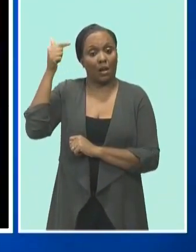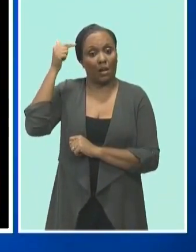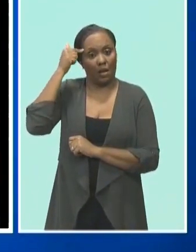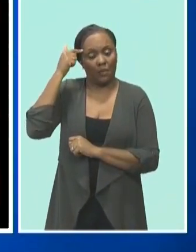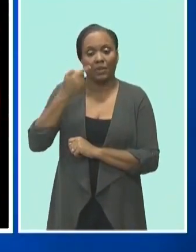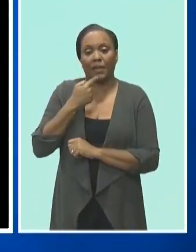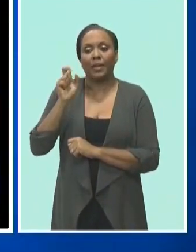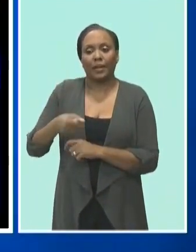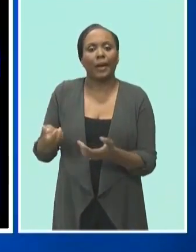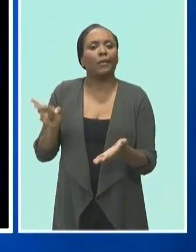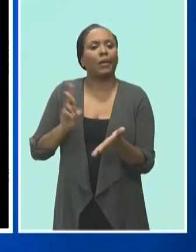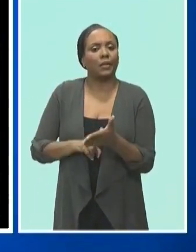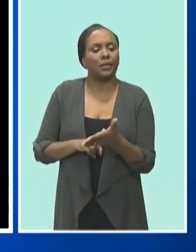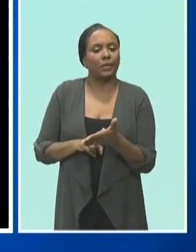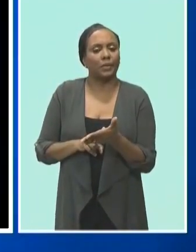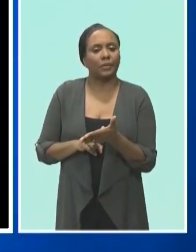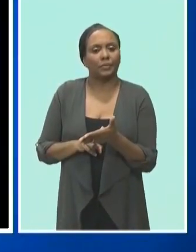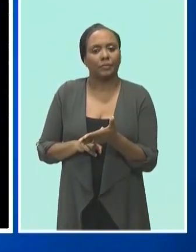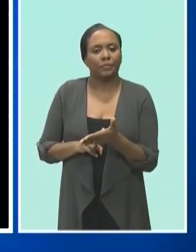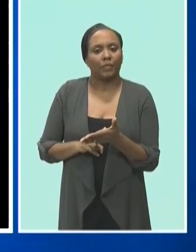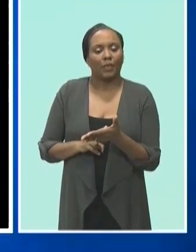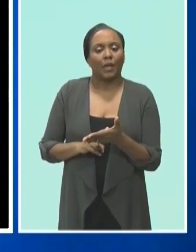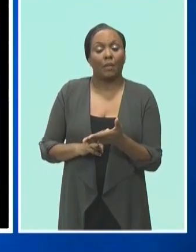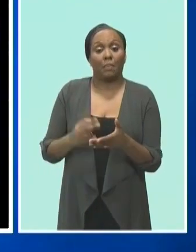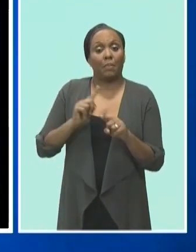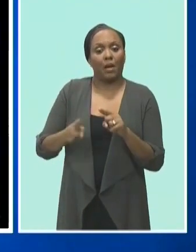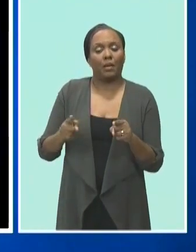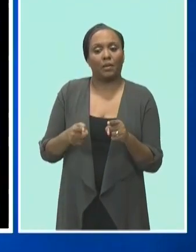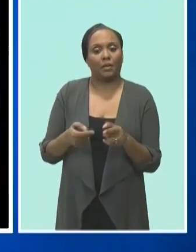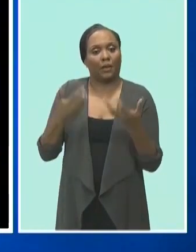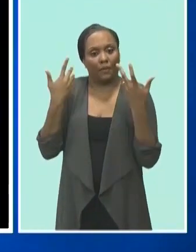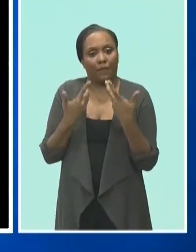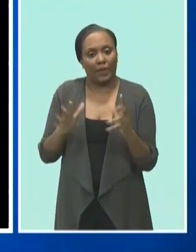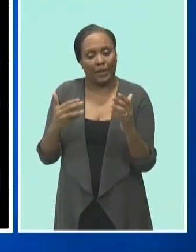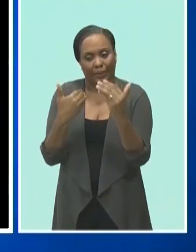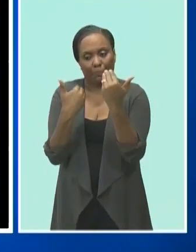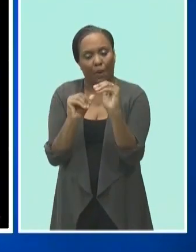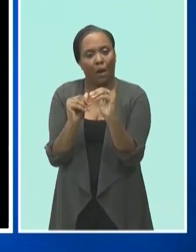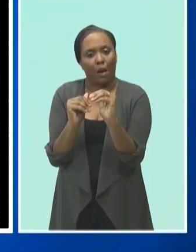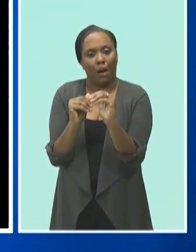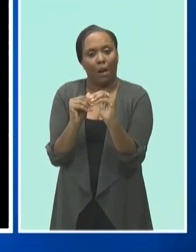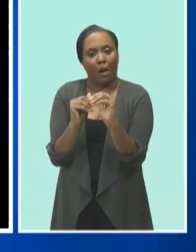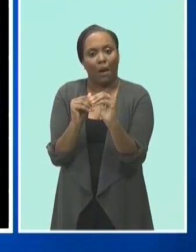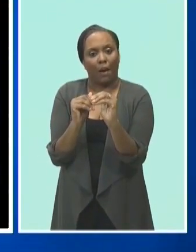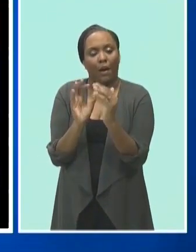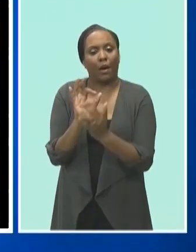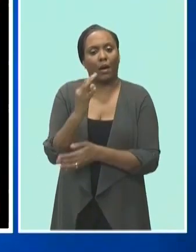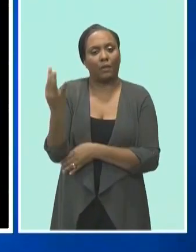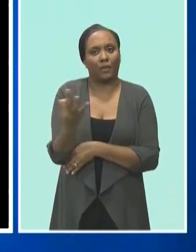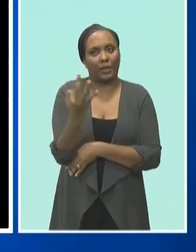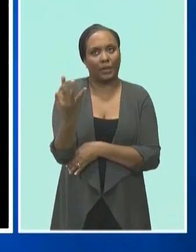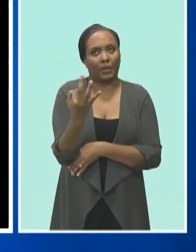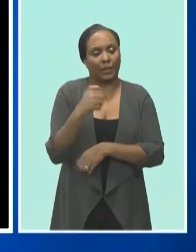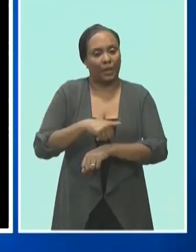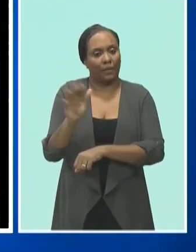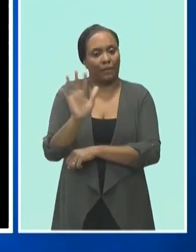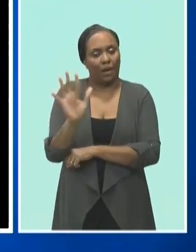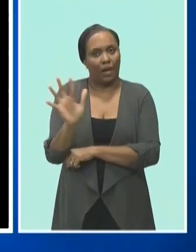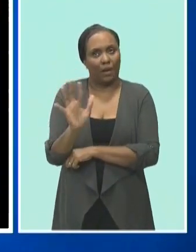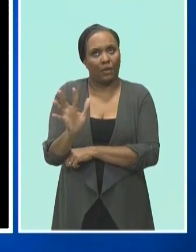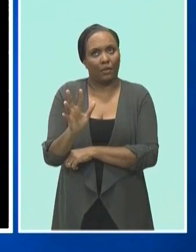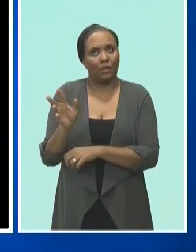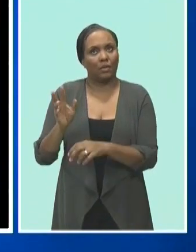authorities. With that window set to close by 5 p.m. on Friday, like the crowds, anxiety levels among the Venezuelans are